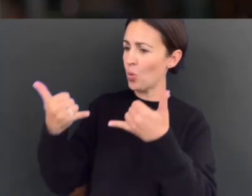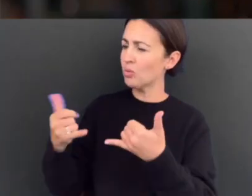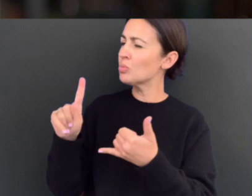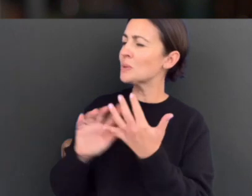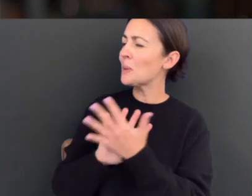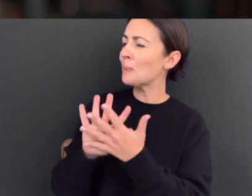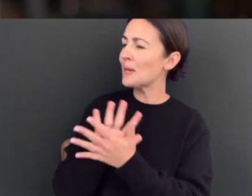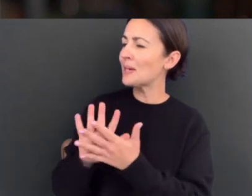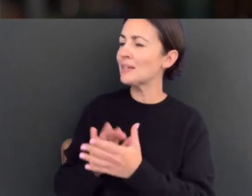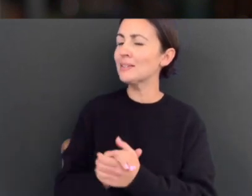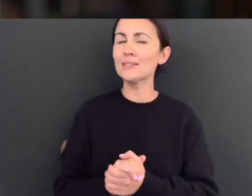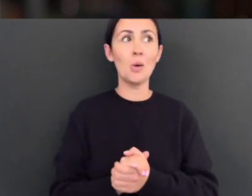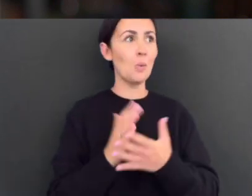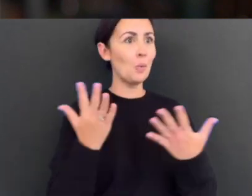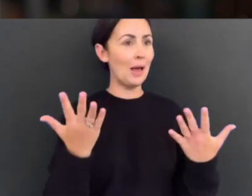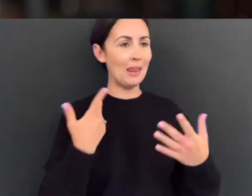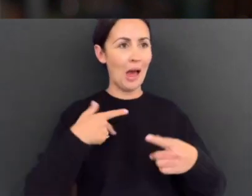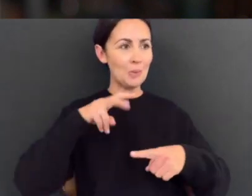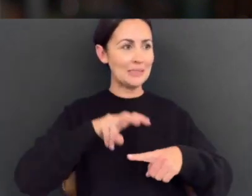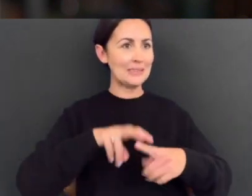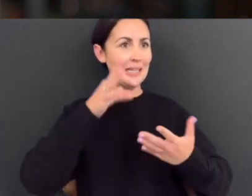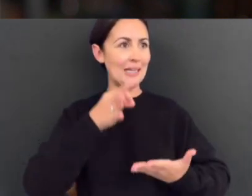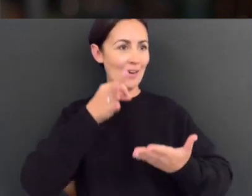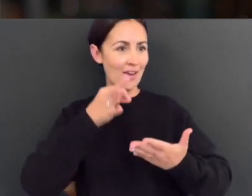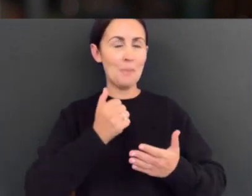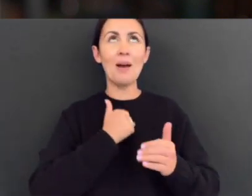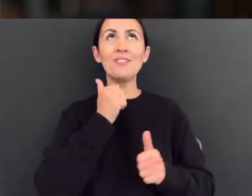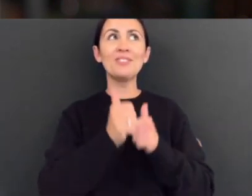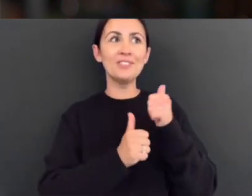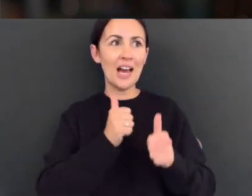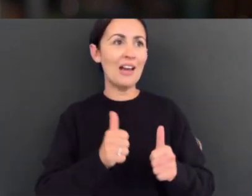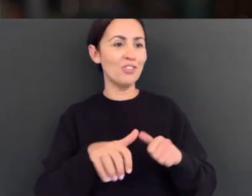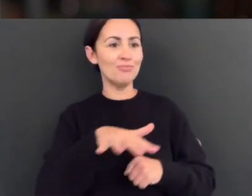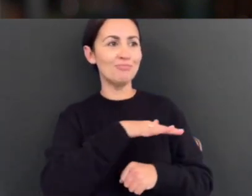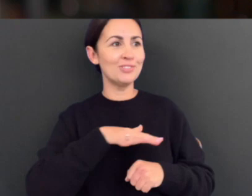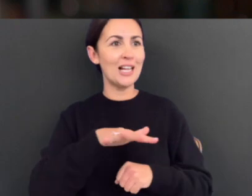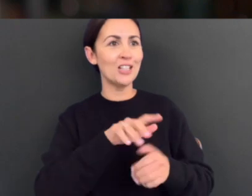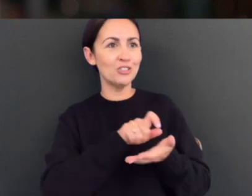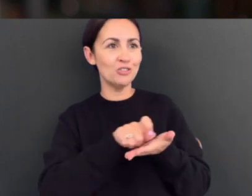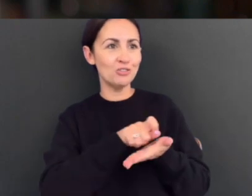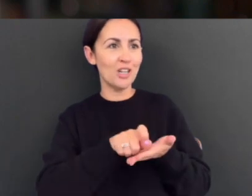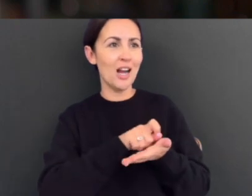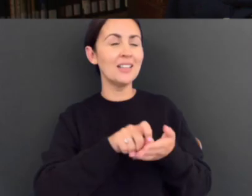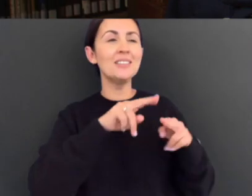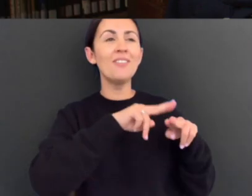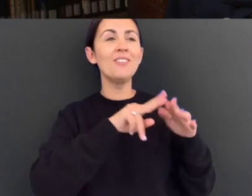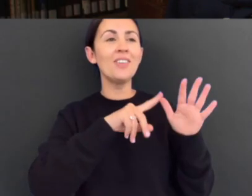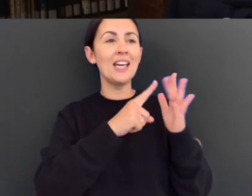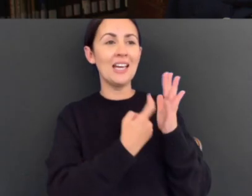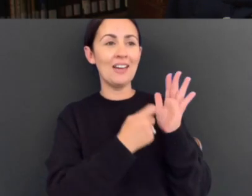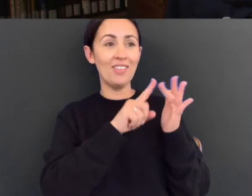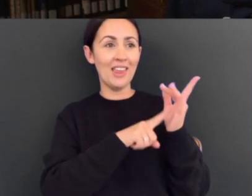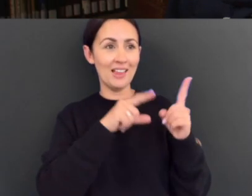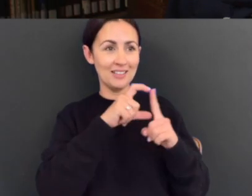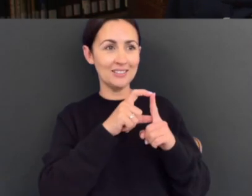when I received the news, I was in one of my favourite writing spots, which is down by the river, the Fairfield Boathouse Café. I was